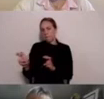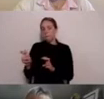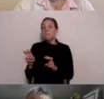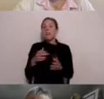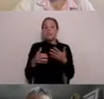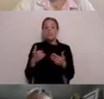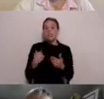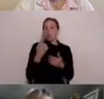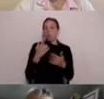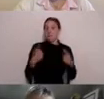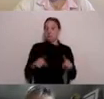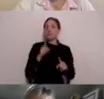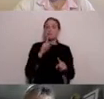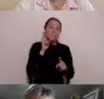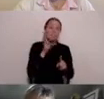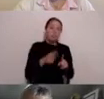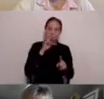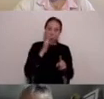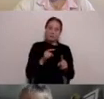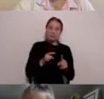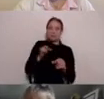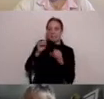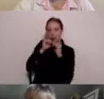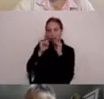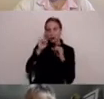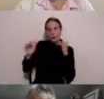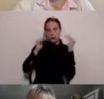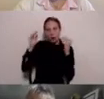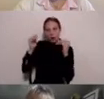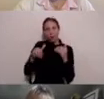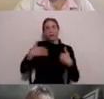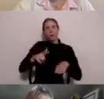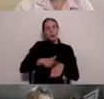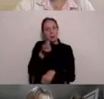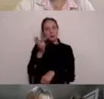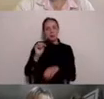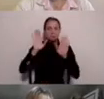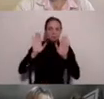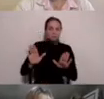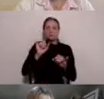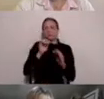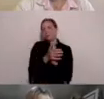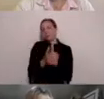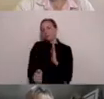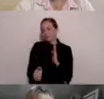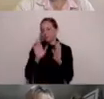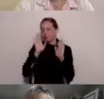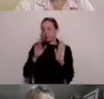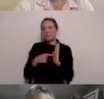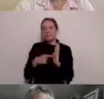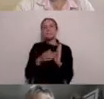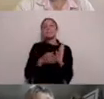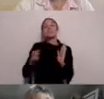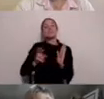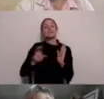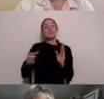adult, talk about developing real long-term great skills. That was a great example. And then the graphic on the right is